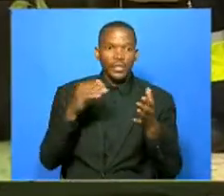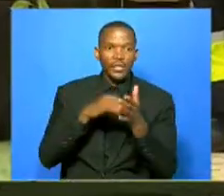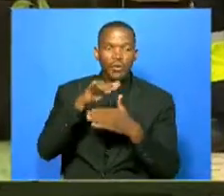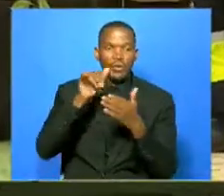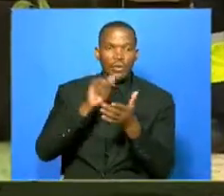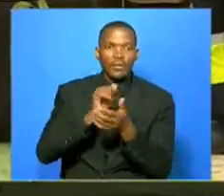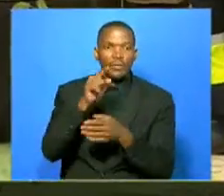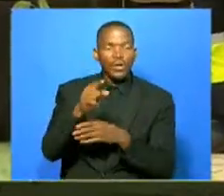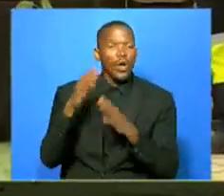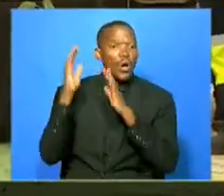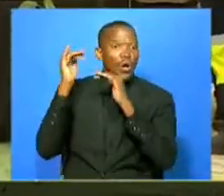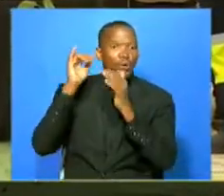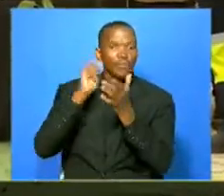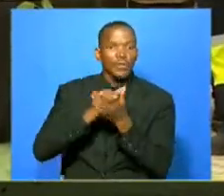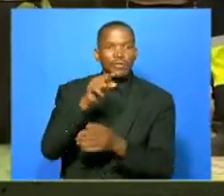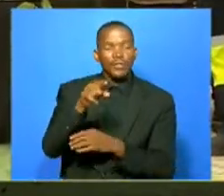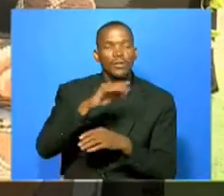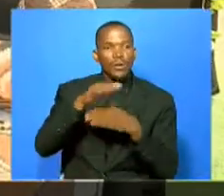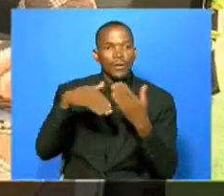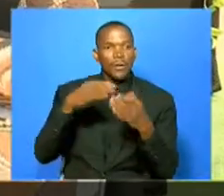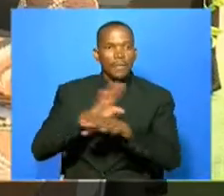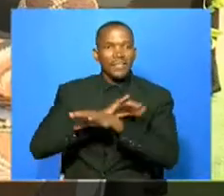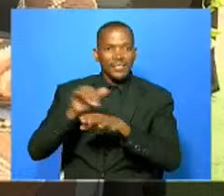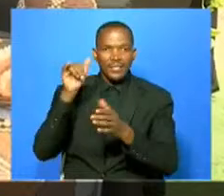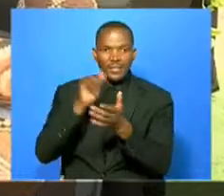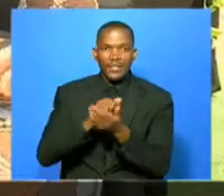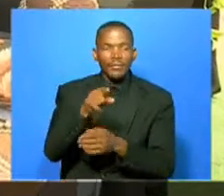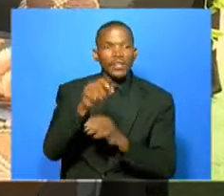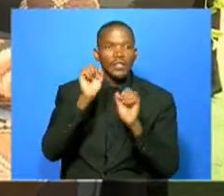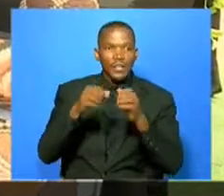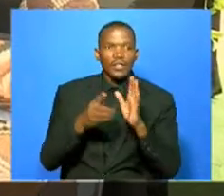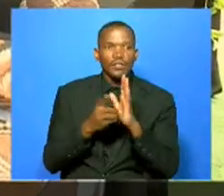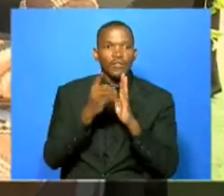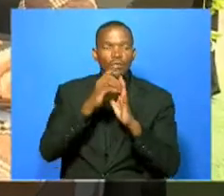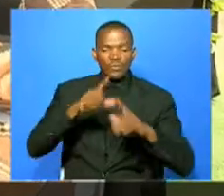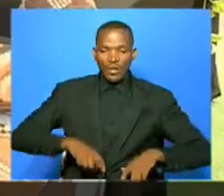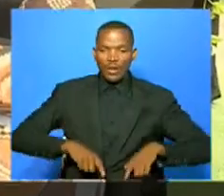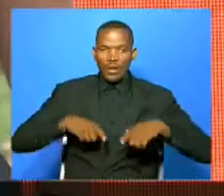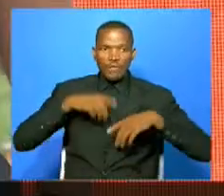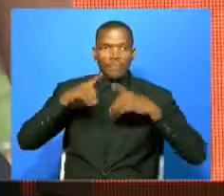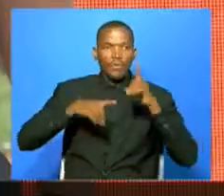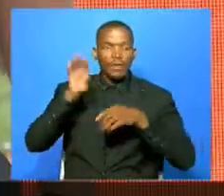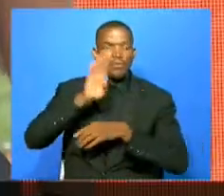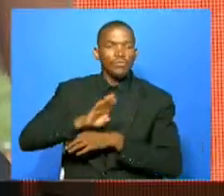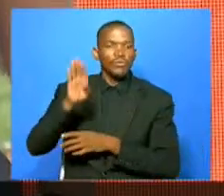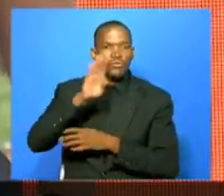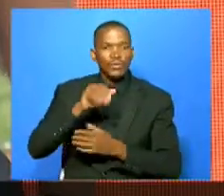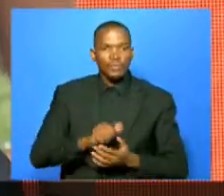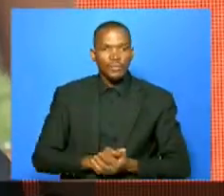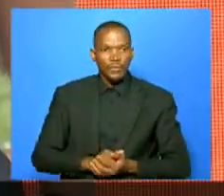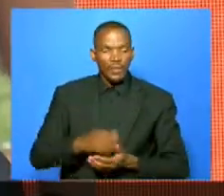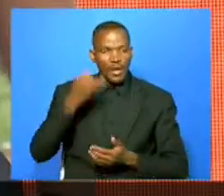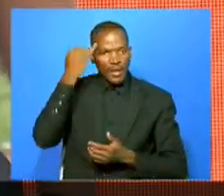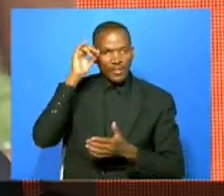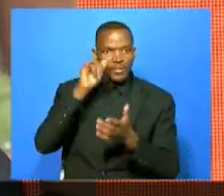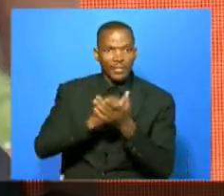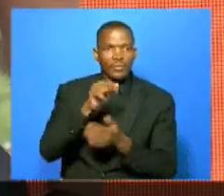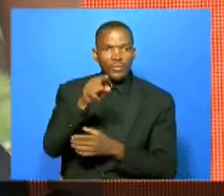ka jalo go solofelwa fa go godisa mohama o go ka tokafatsa matsholo a Botswana. The sector is estimated to